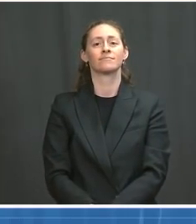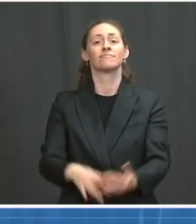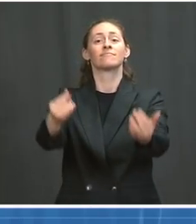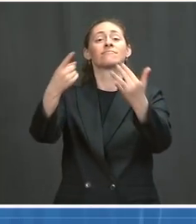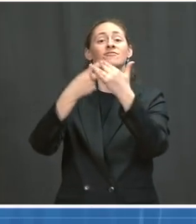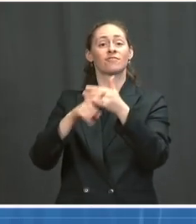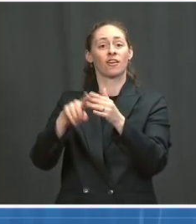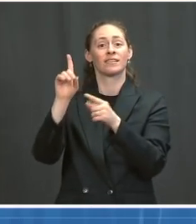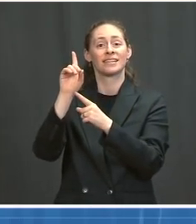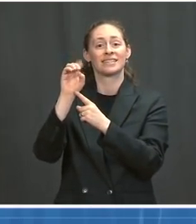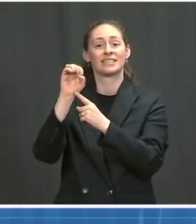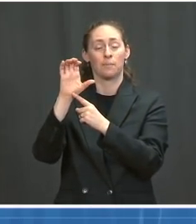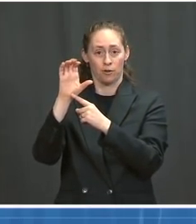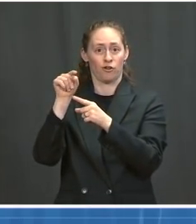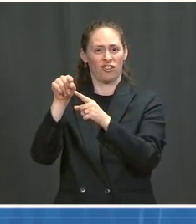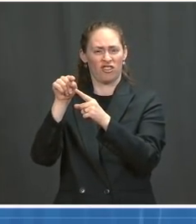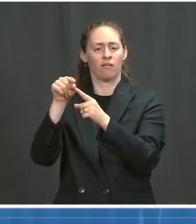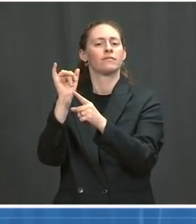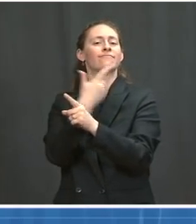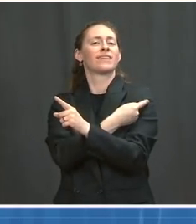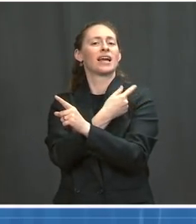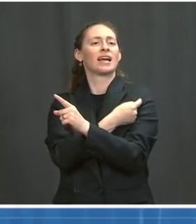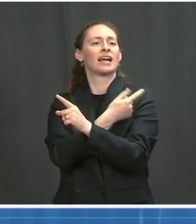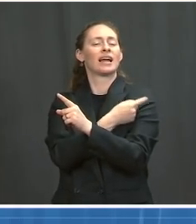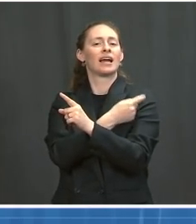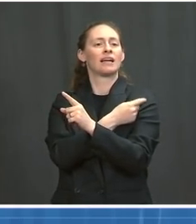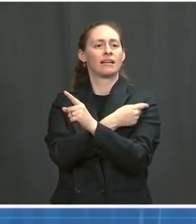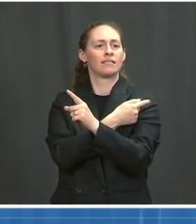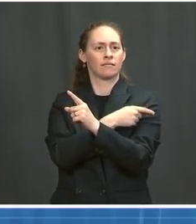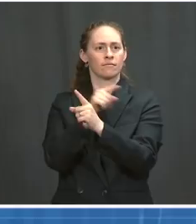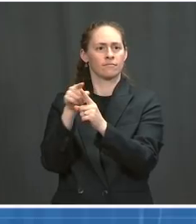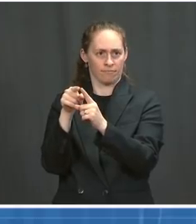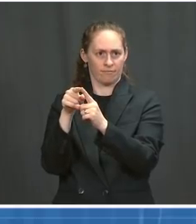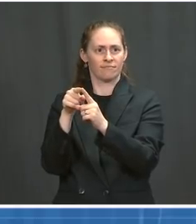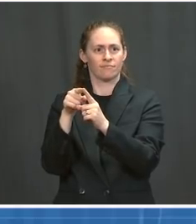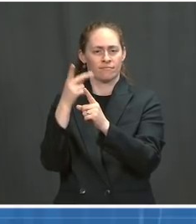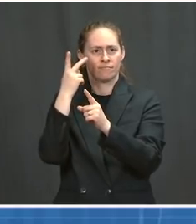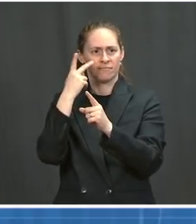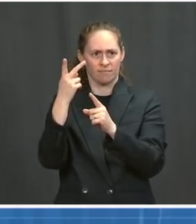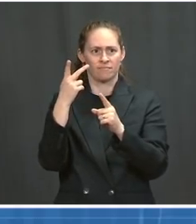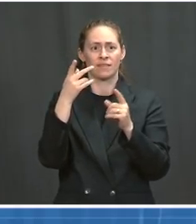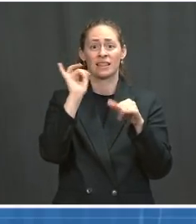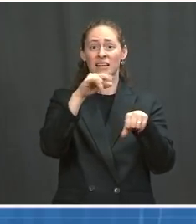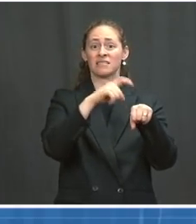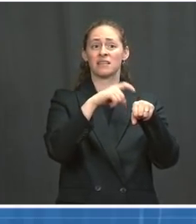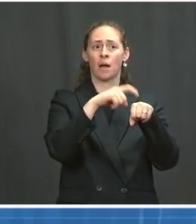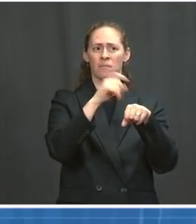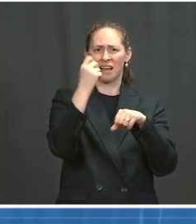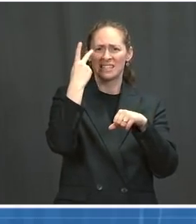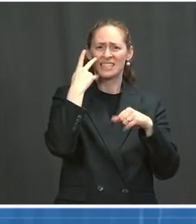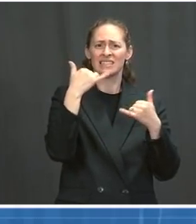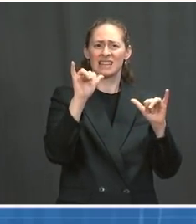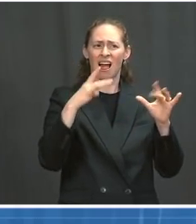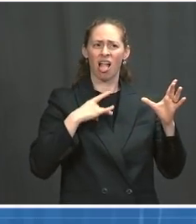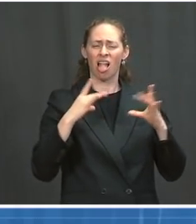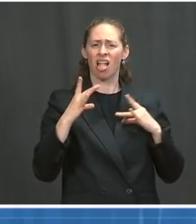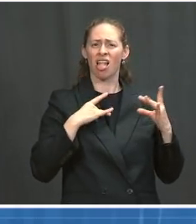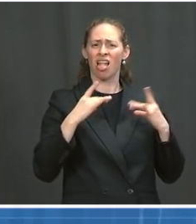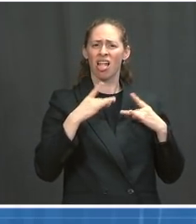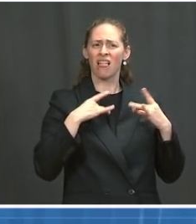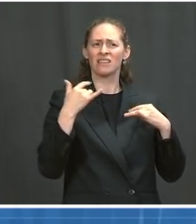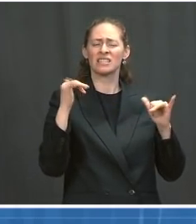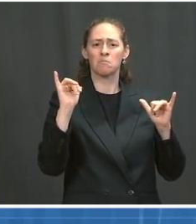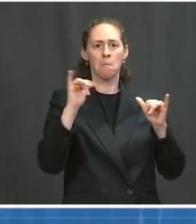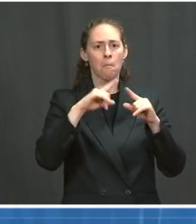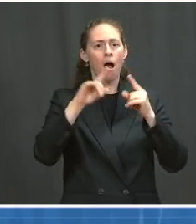having a surge of cases, which on the second arrow, which is blue, prompted them to begin an initial